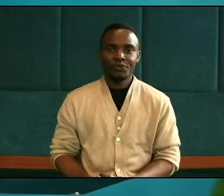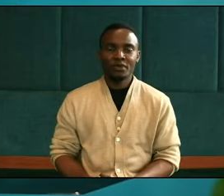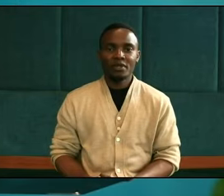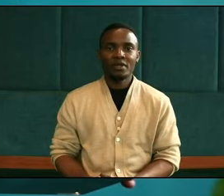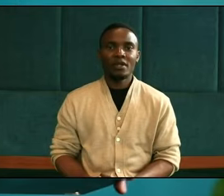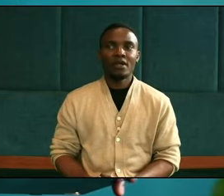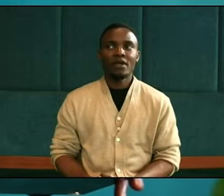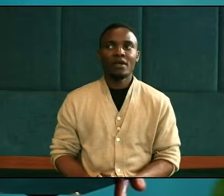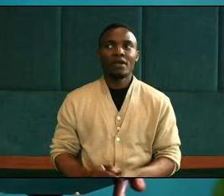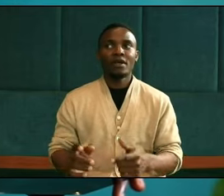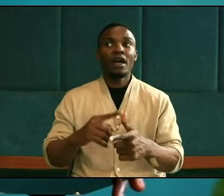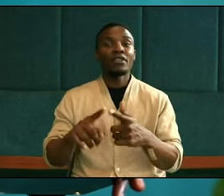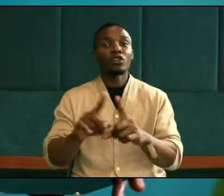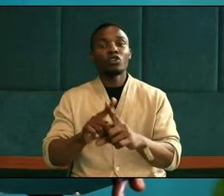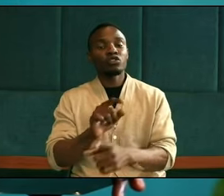On the other side, Sene